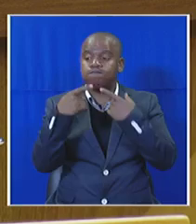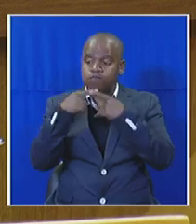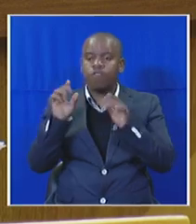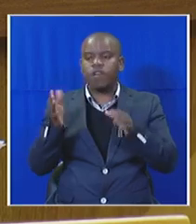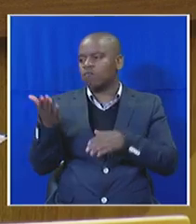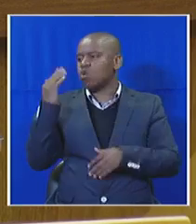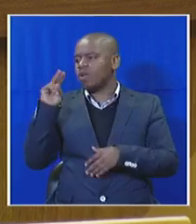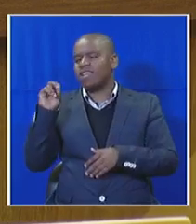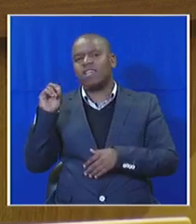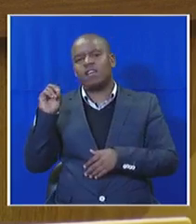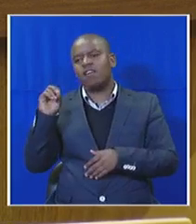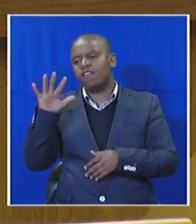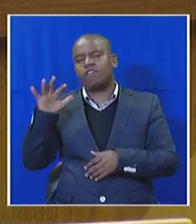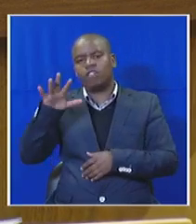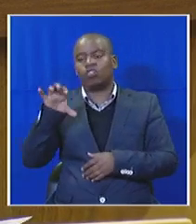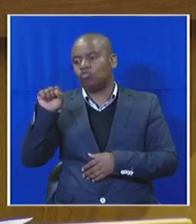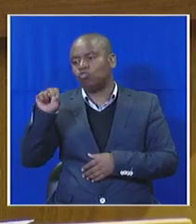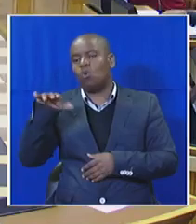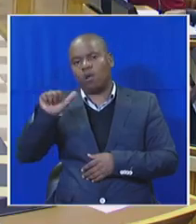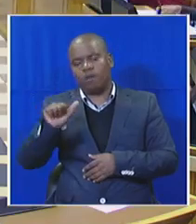2015. I thank you.